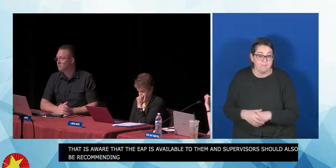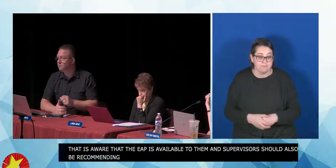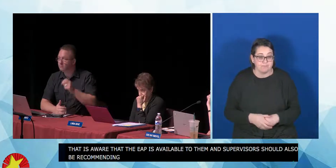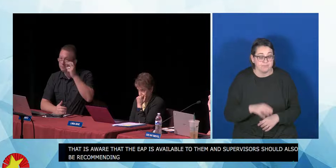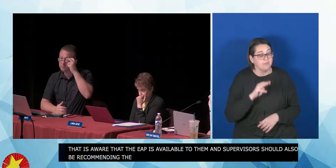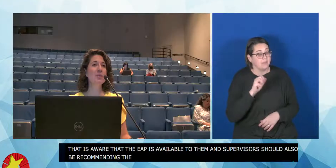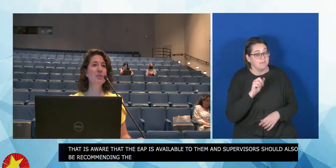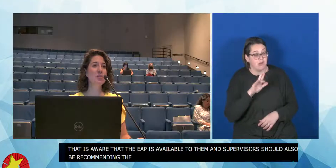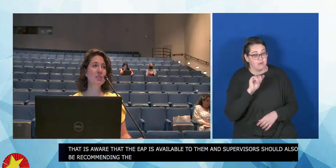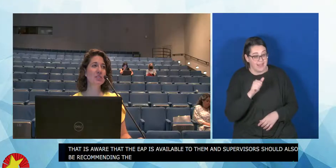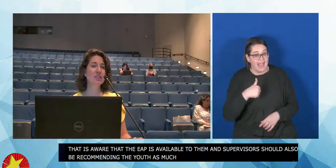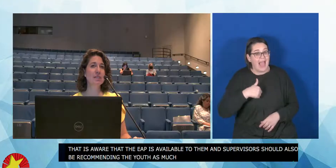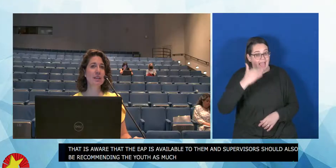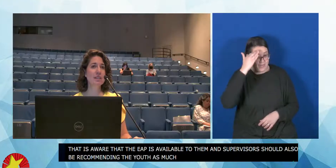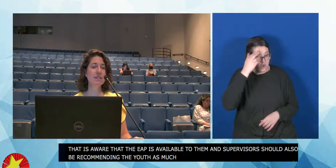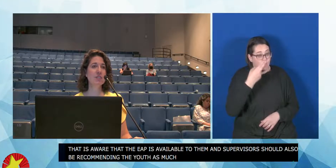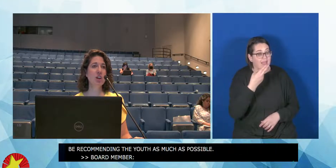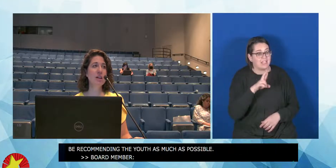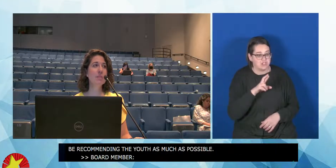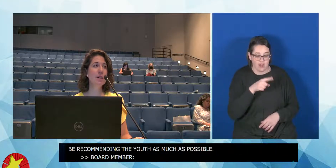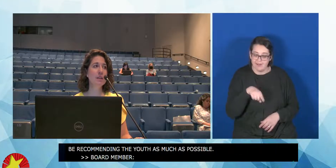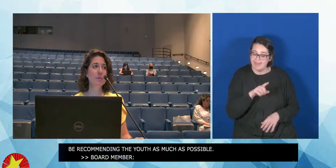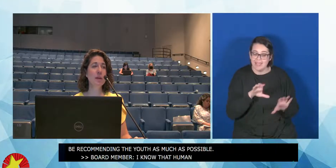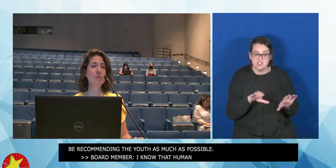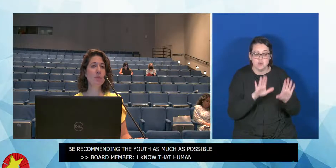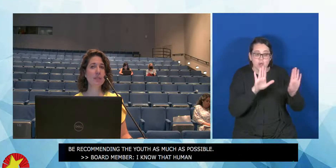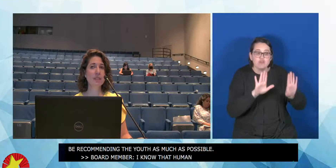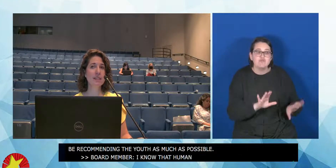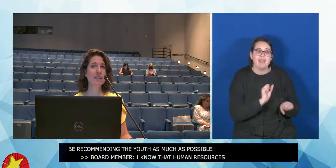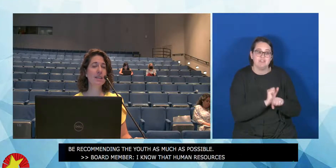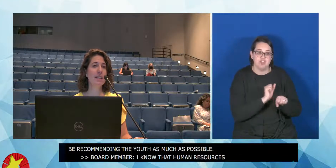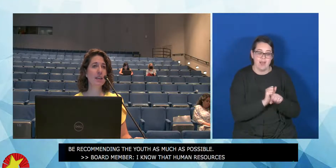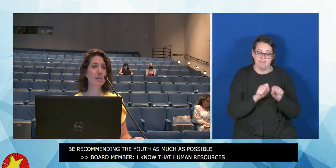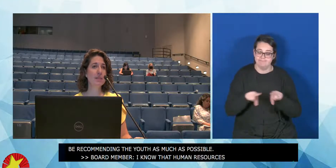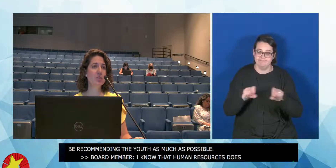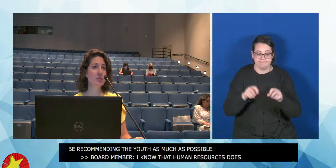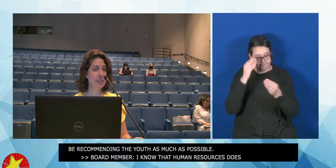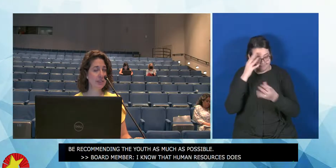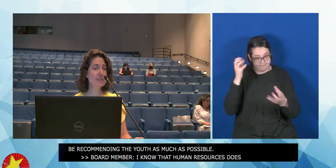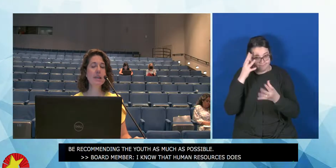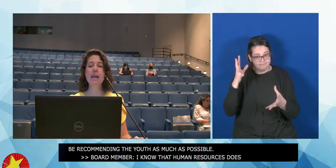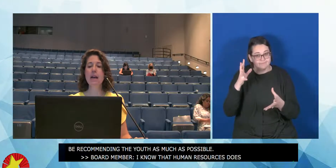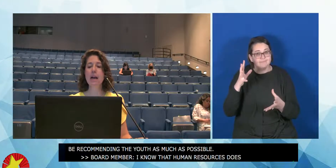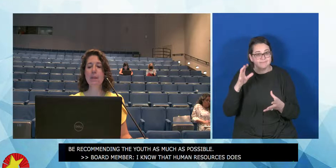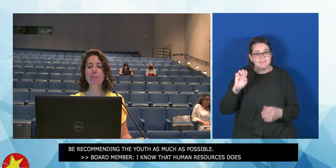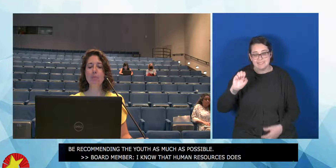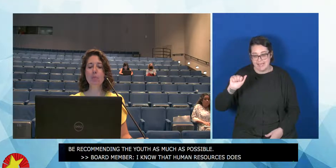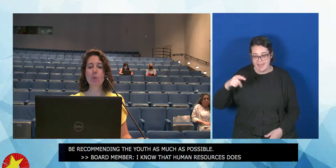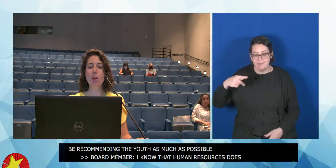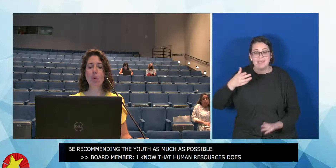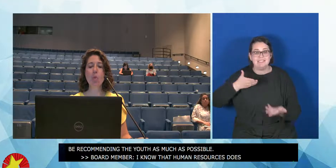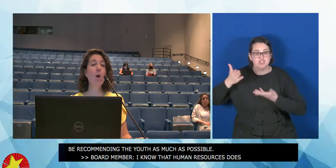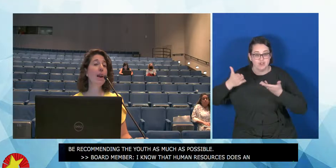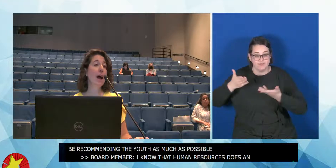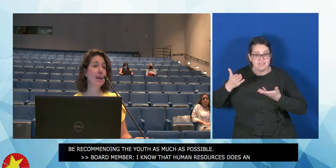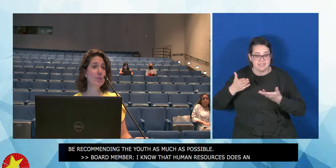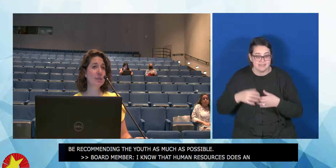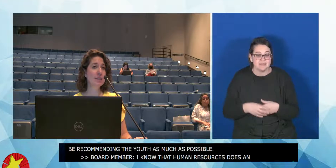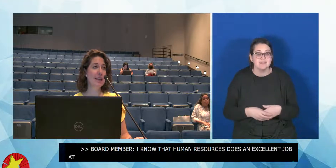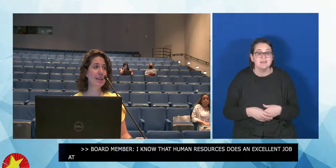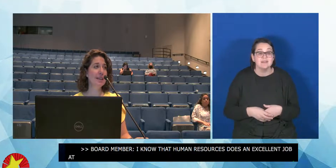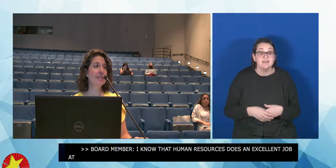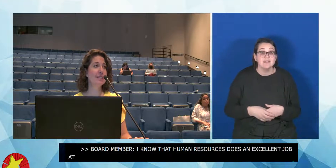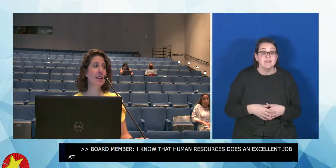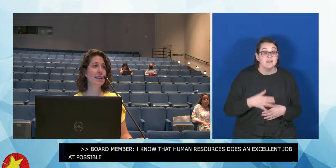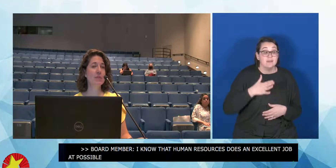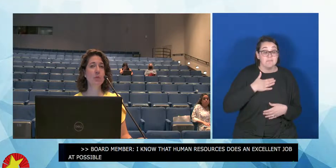I know that Human Resources does an excellent job of publicizing EAP services. What I would